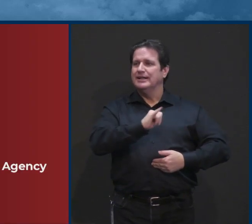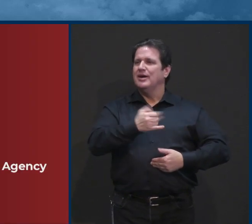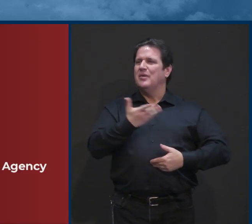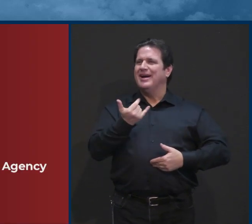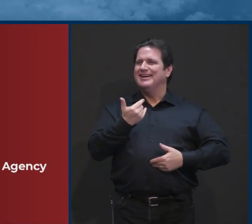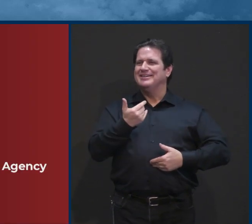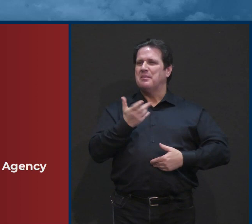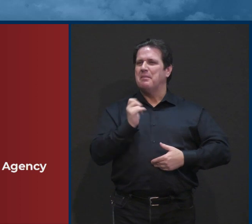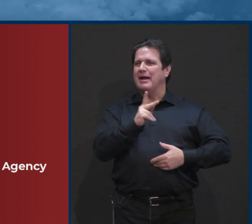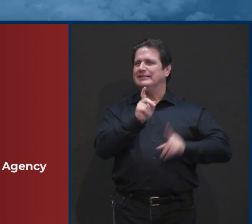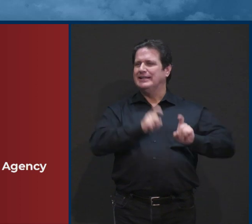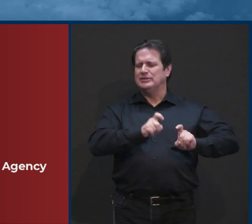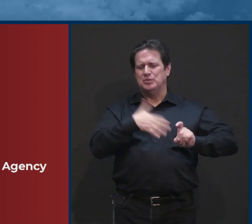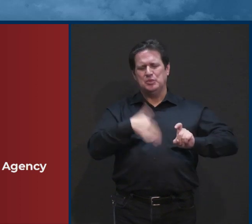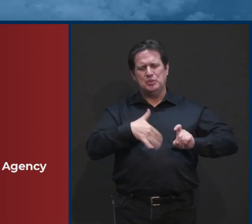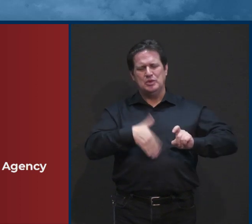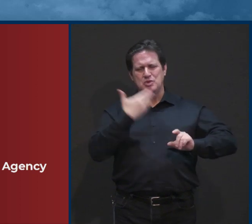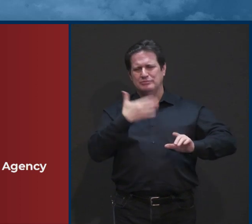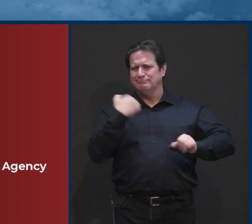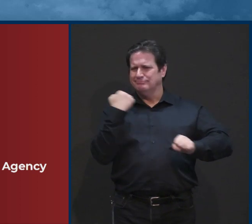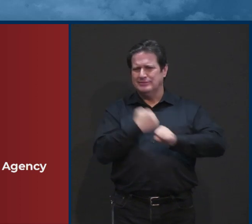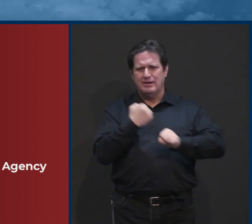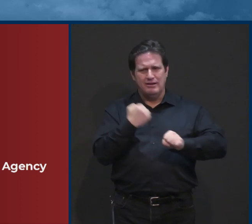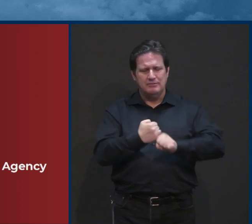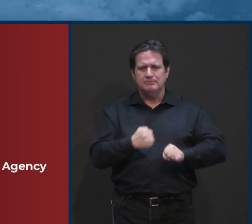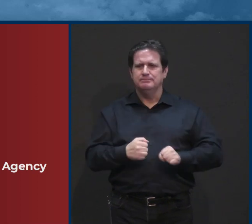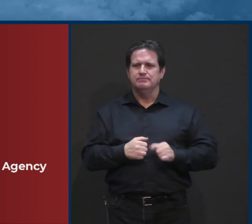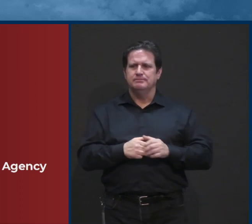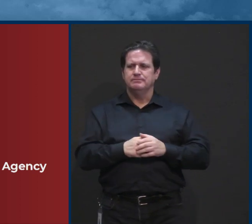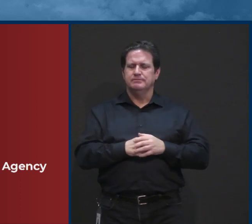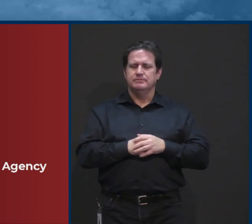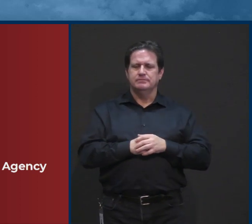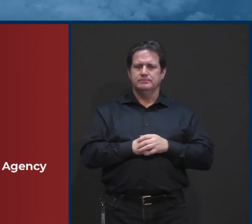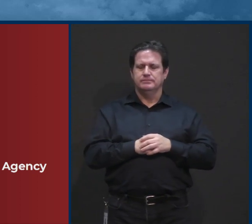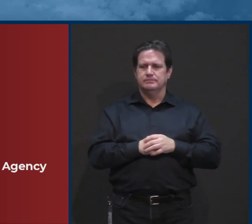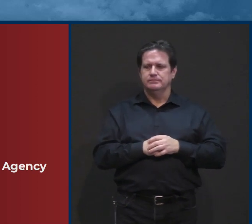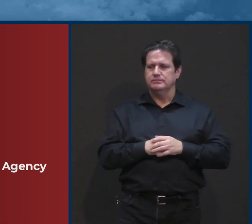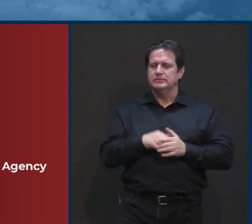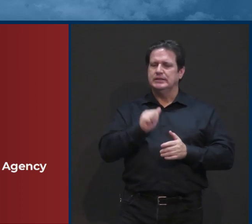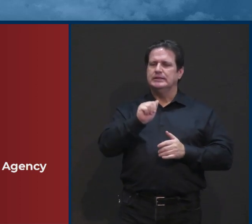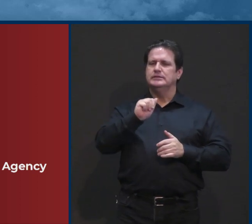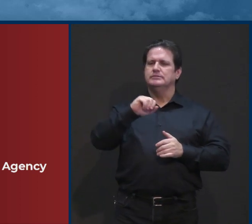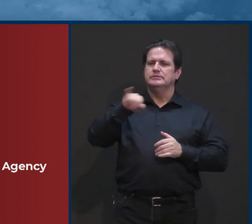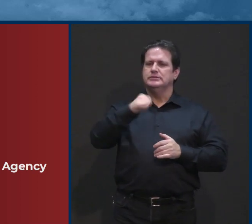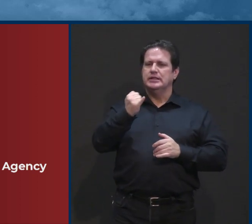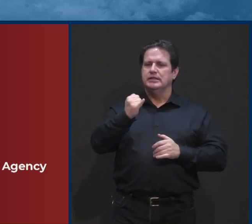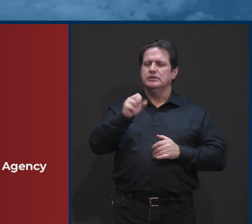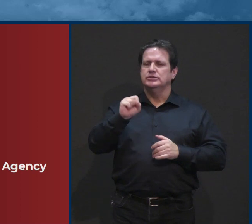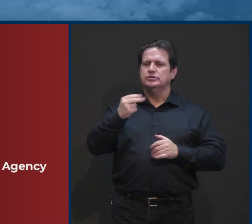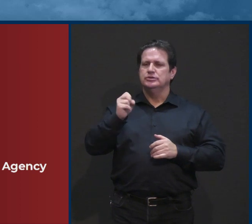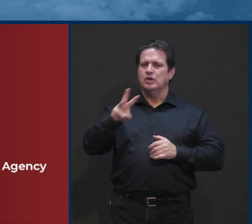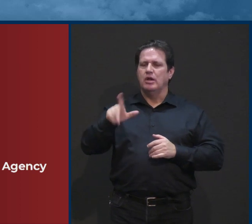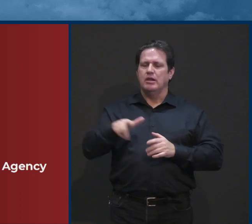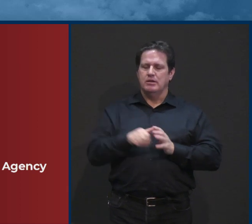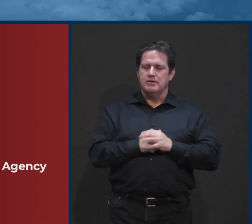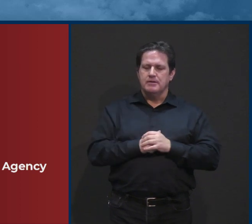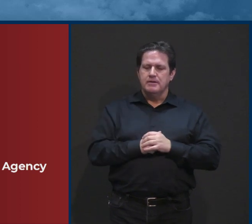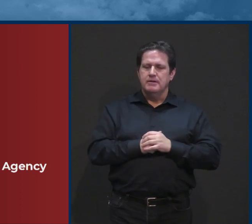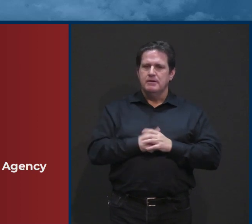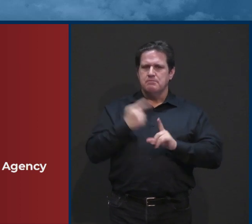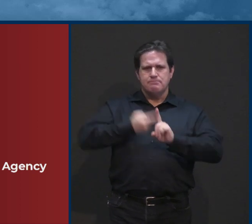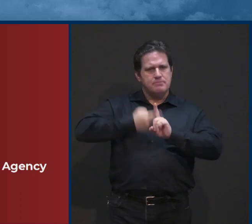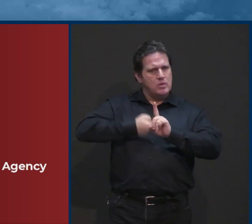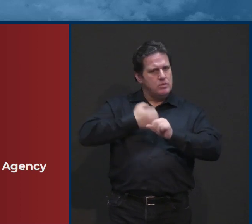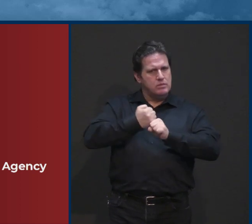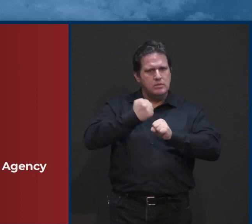go back to your testing sites because you've just been doing an incredible job over the last really several months, but in